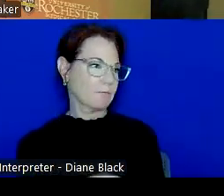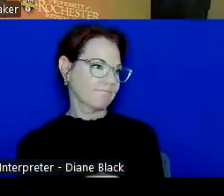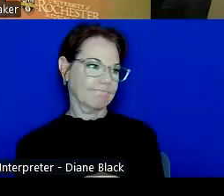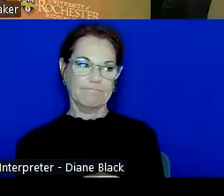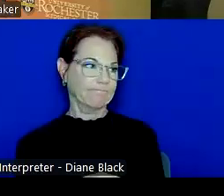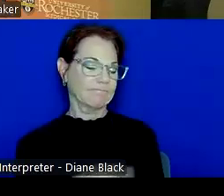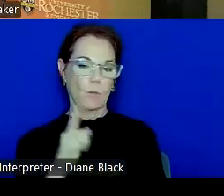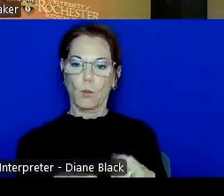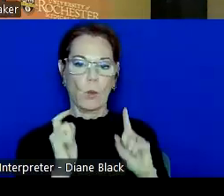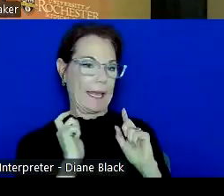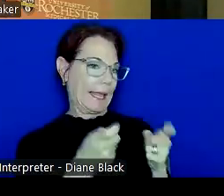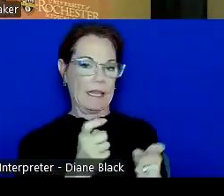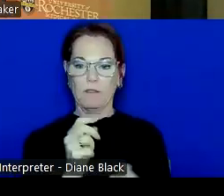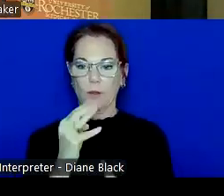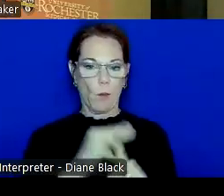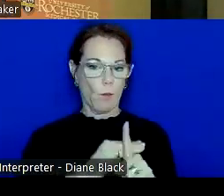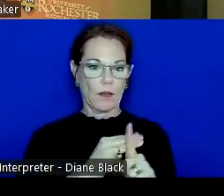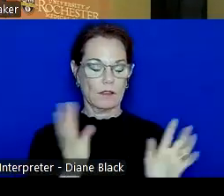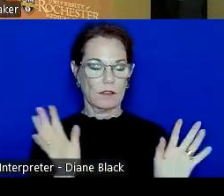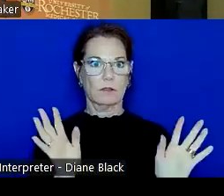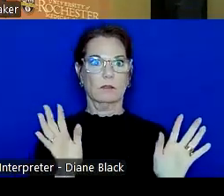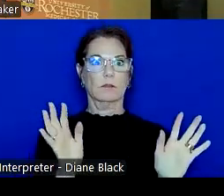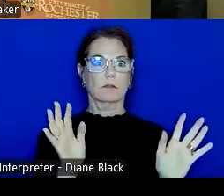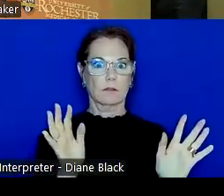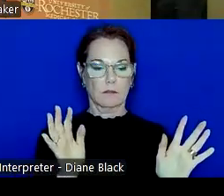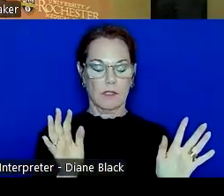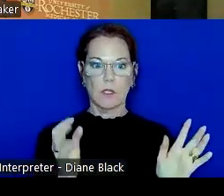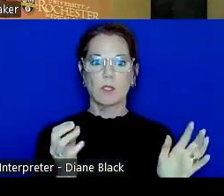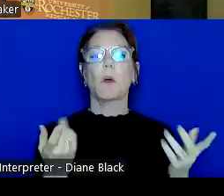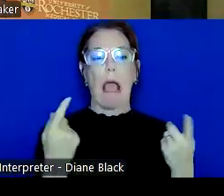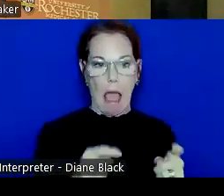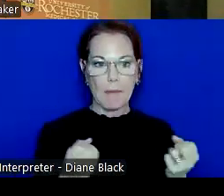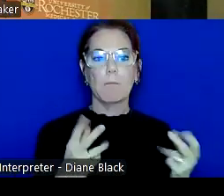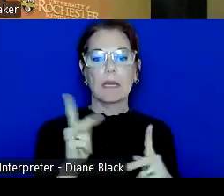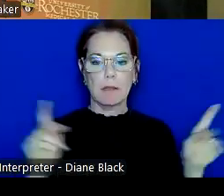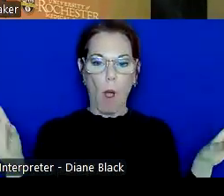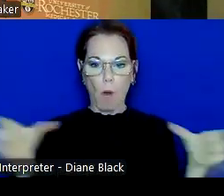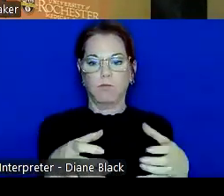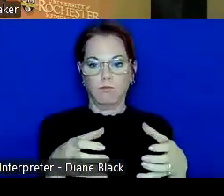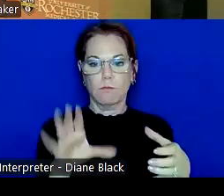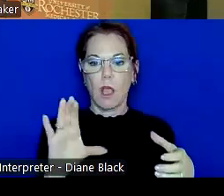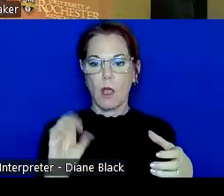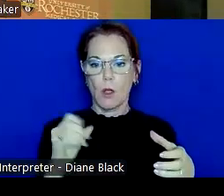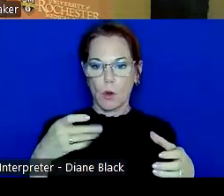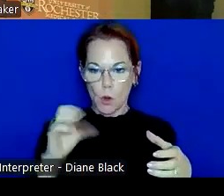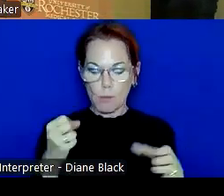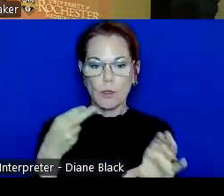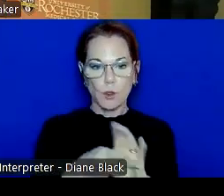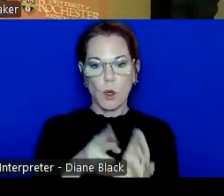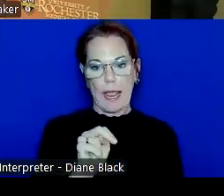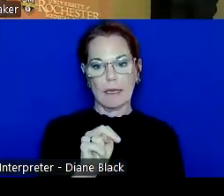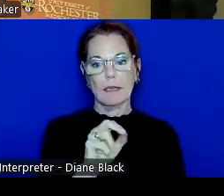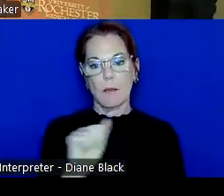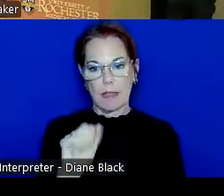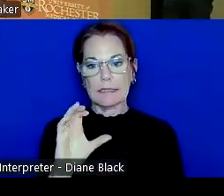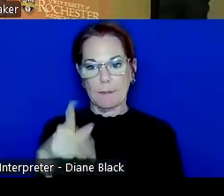your home. So many folks in our community got organized. Just one story of this we've touched on in the past. The Coopers joined the NAACP. They